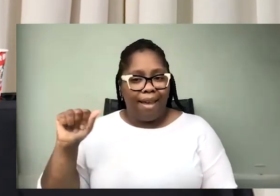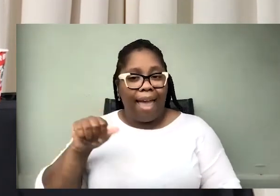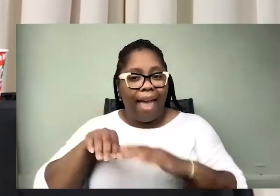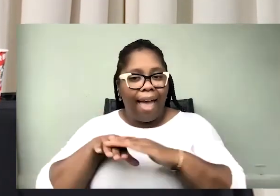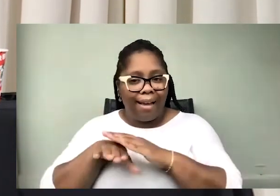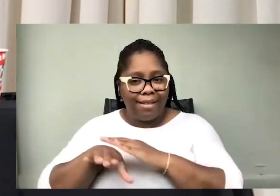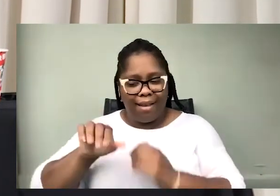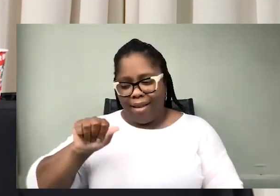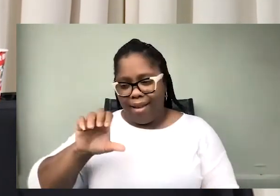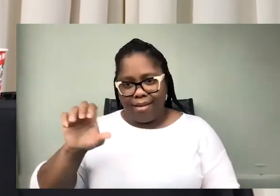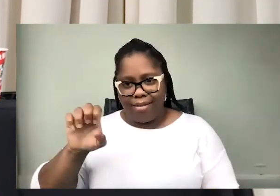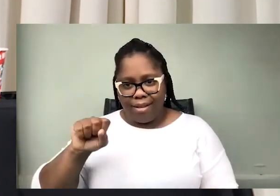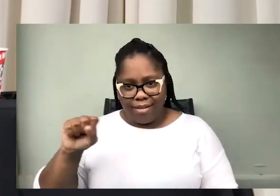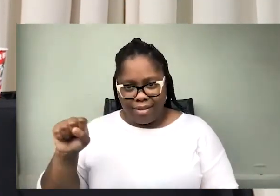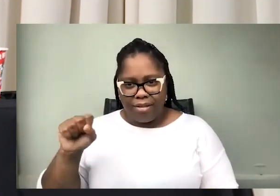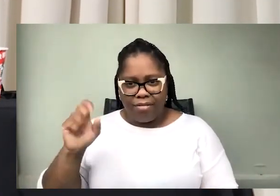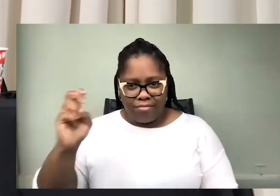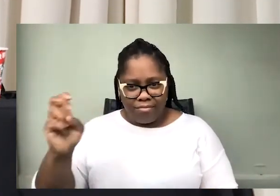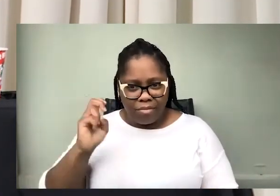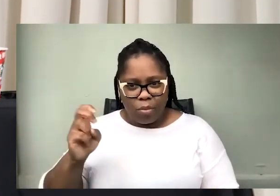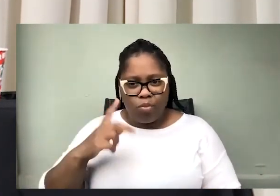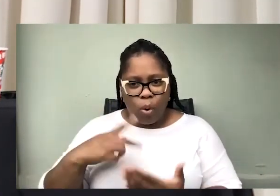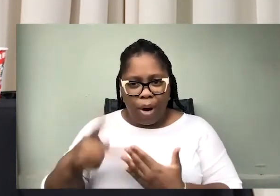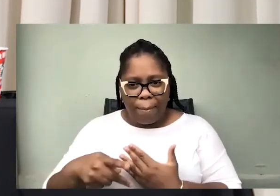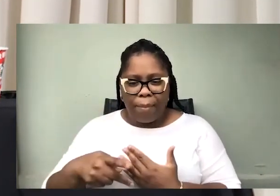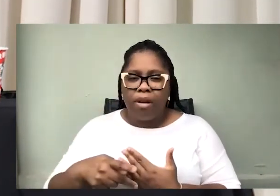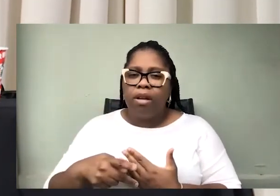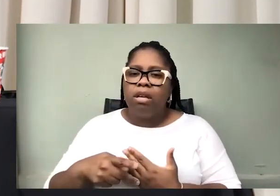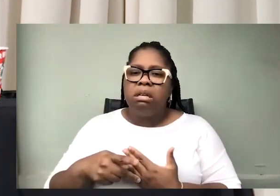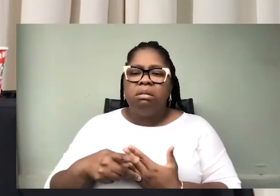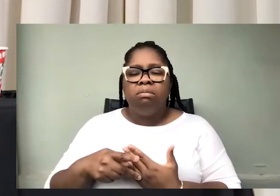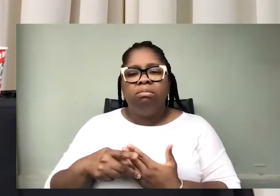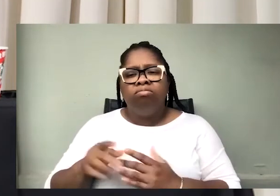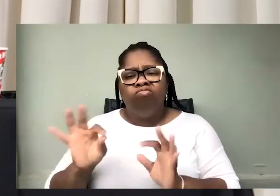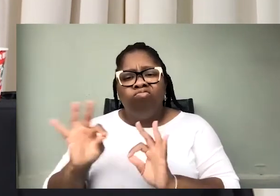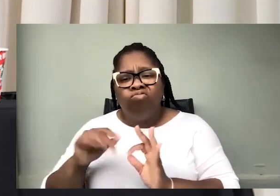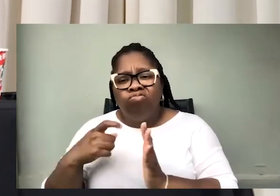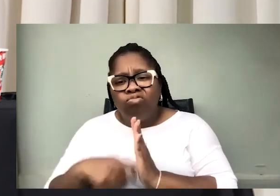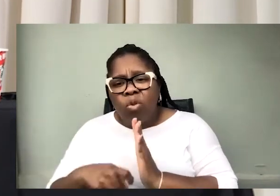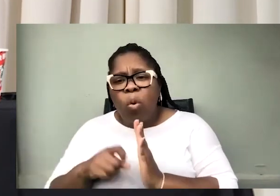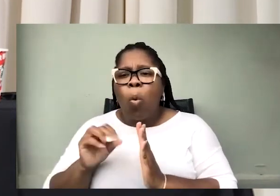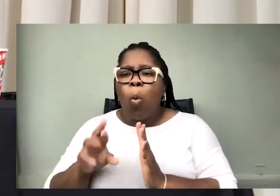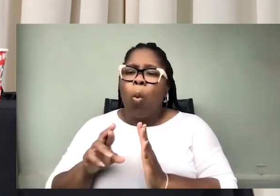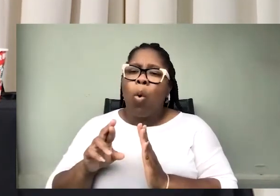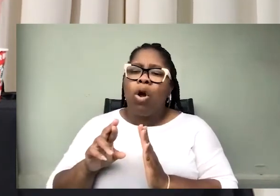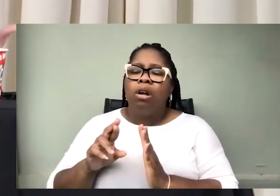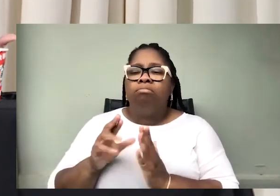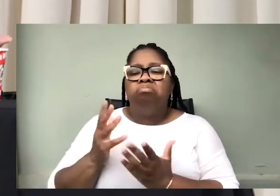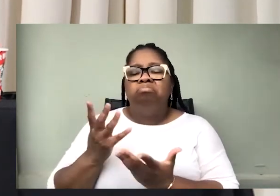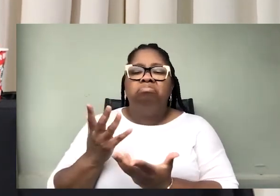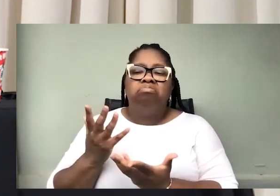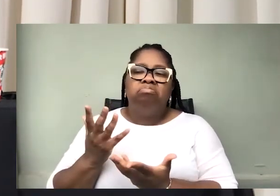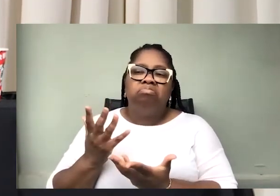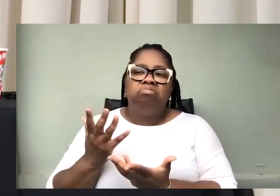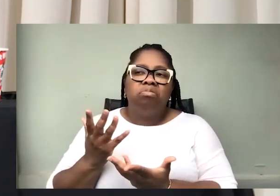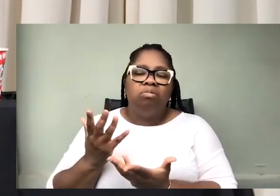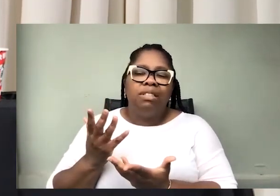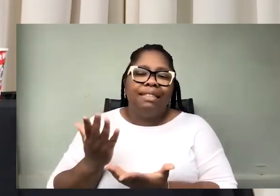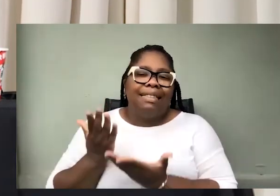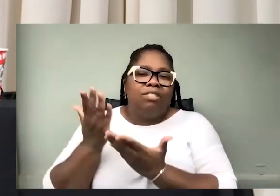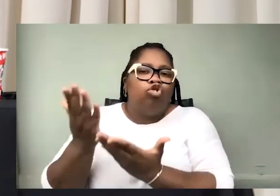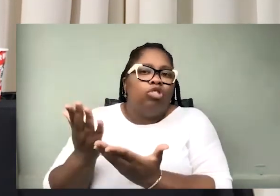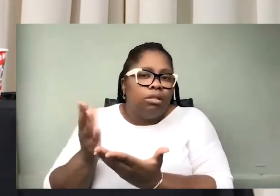access. All of them either have a very small charge or a suggested donation, and of course, those fees